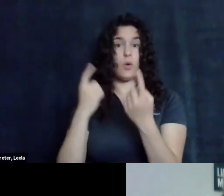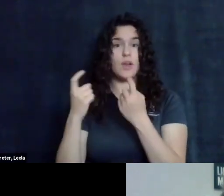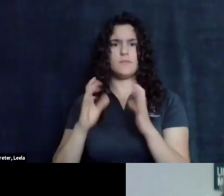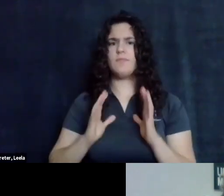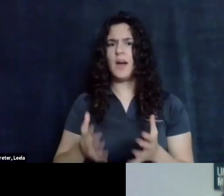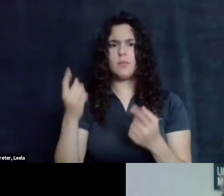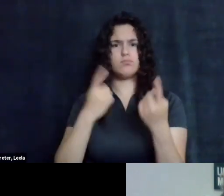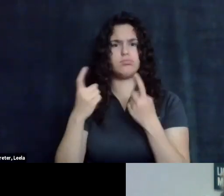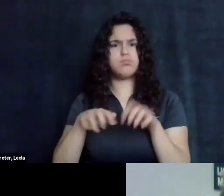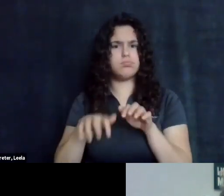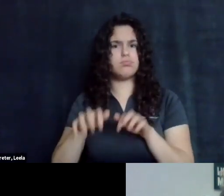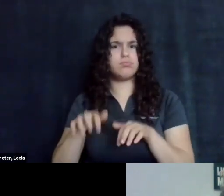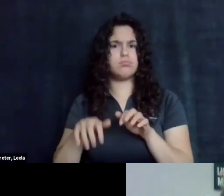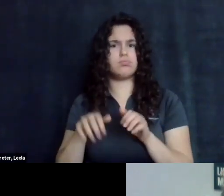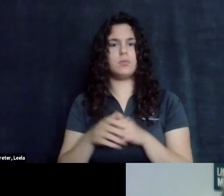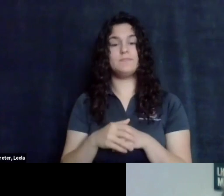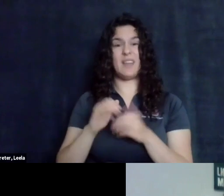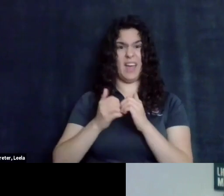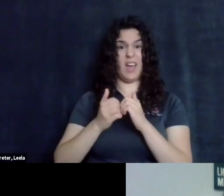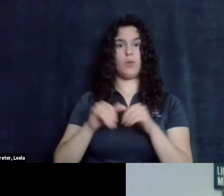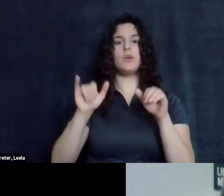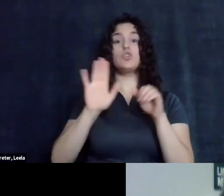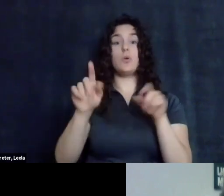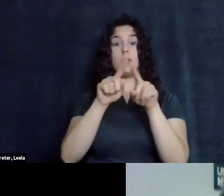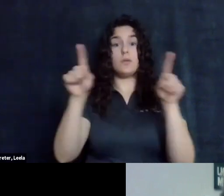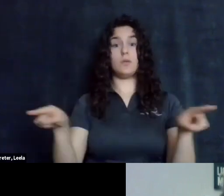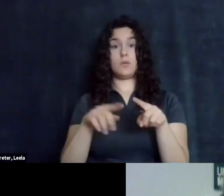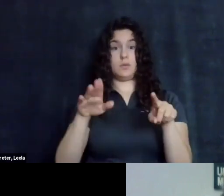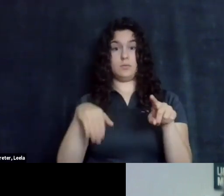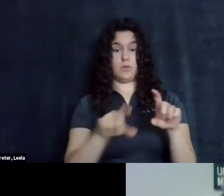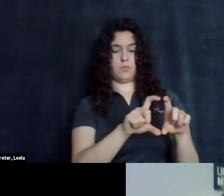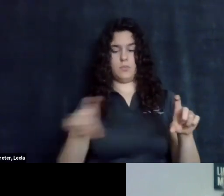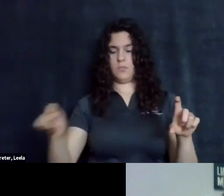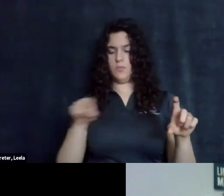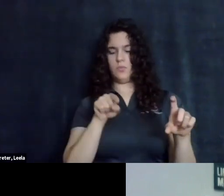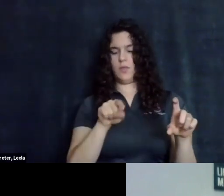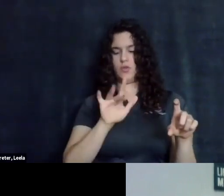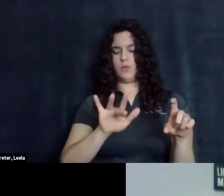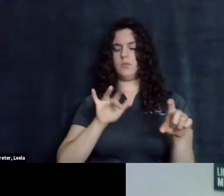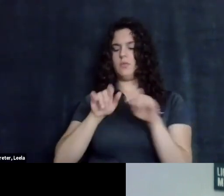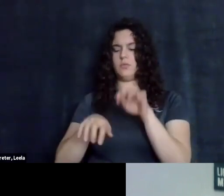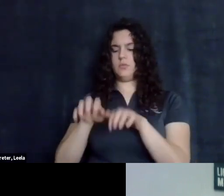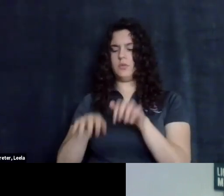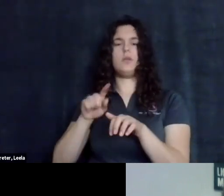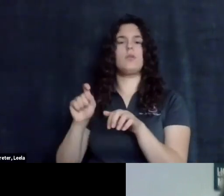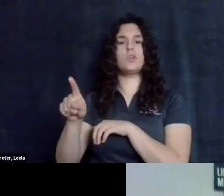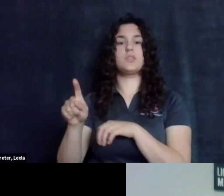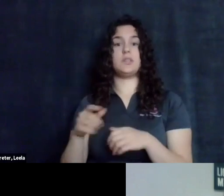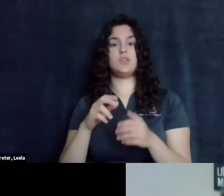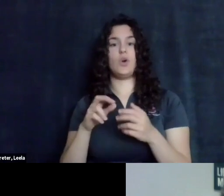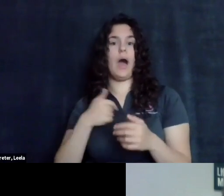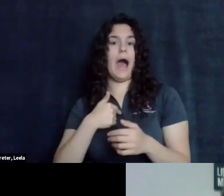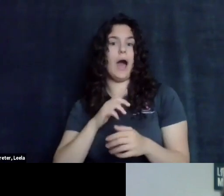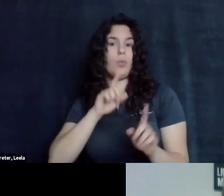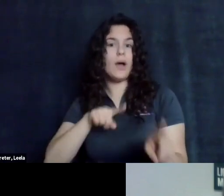any time during the presentation. There's a chat box right down below. You can insert your questions there, and either myself or Dr.